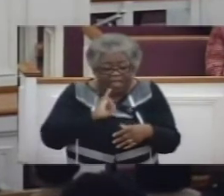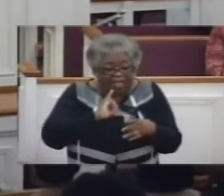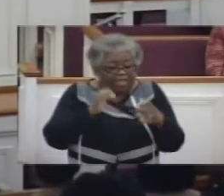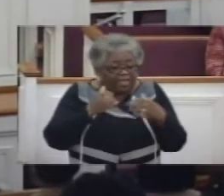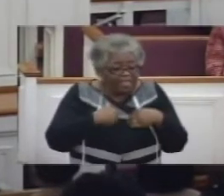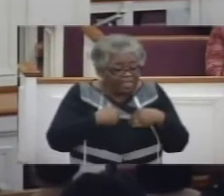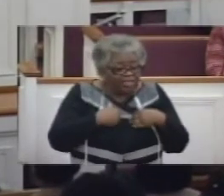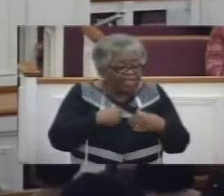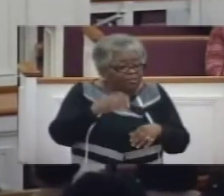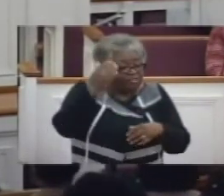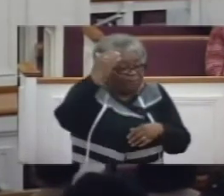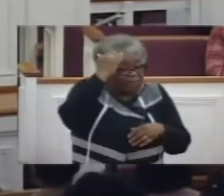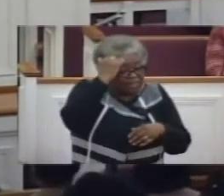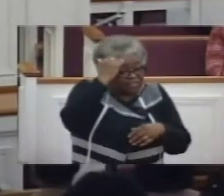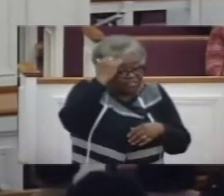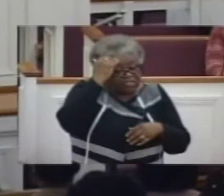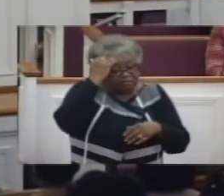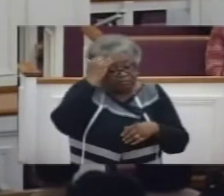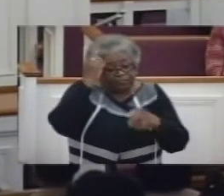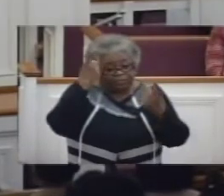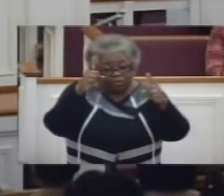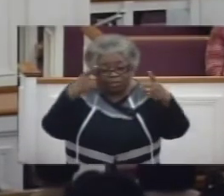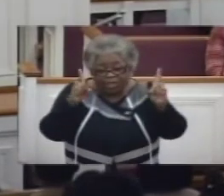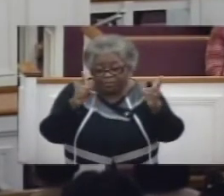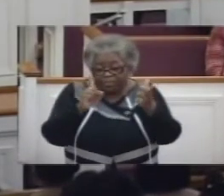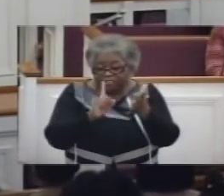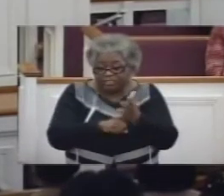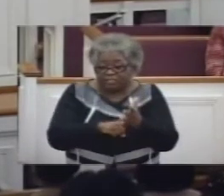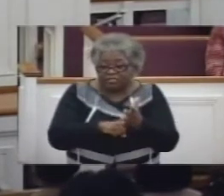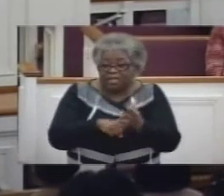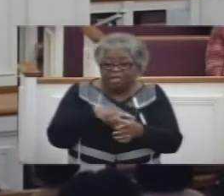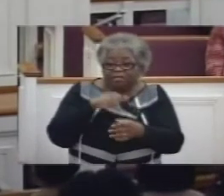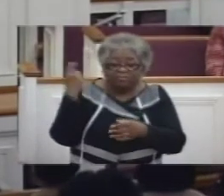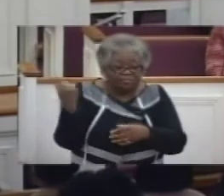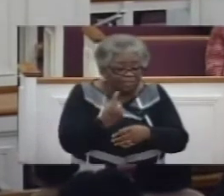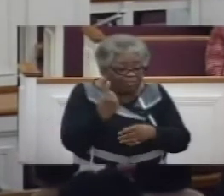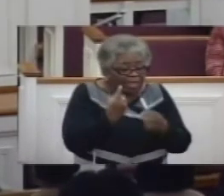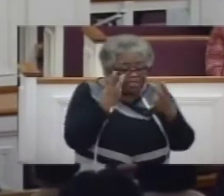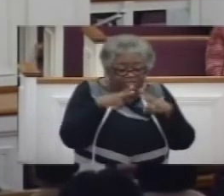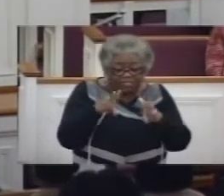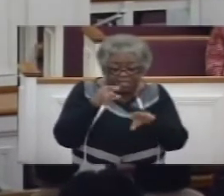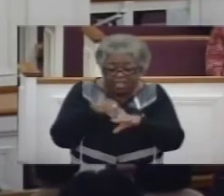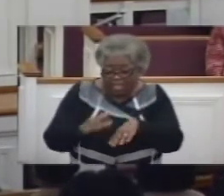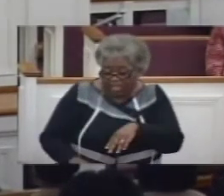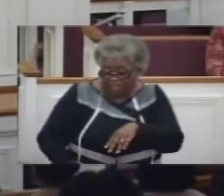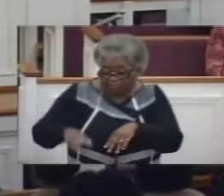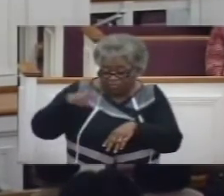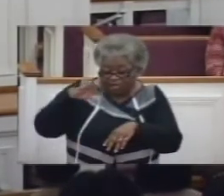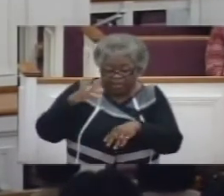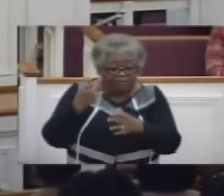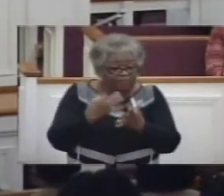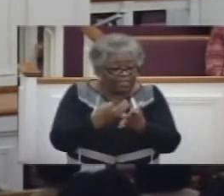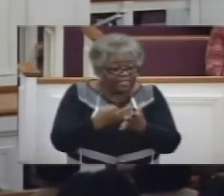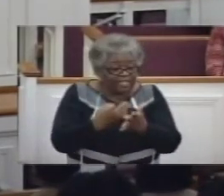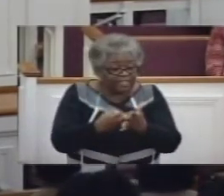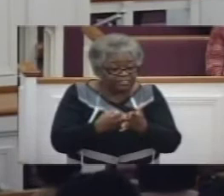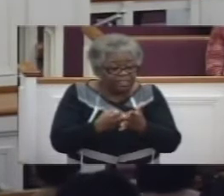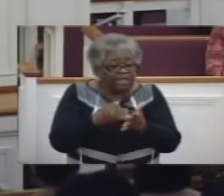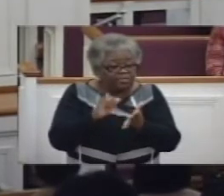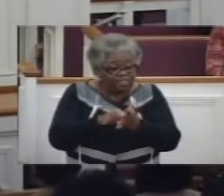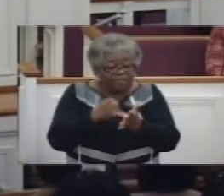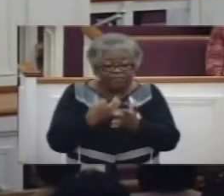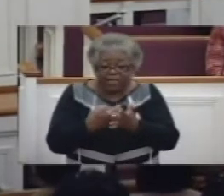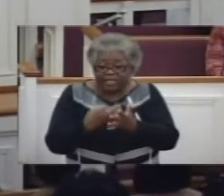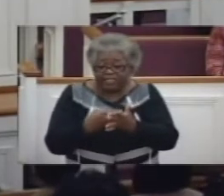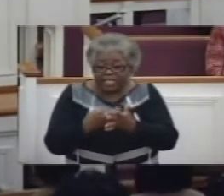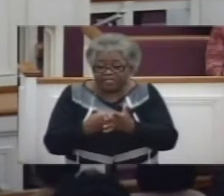the ability to accomplish this. Somebody's looking at a giant of finance. That